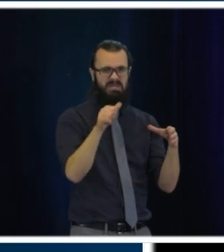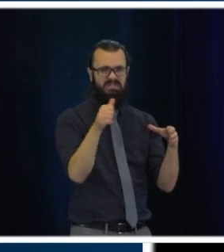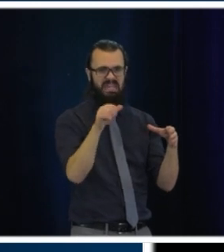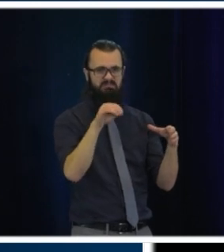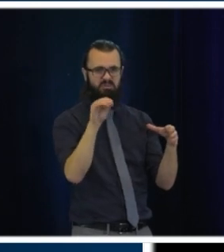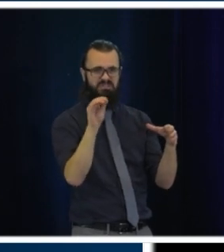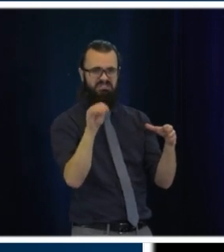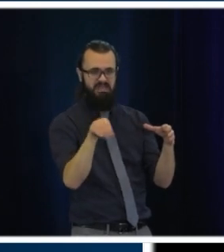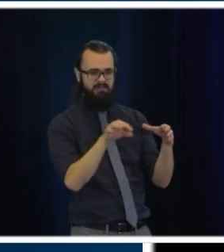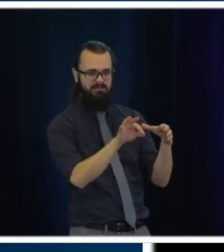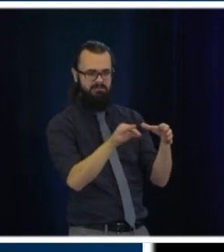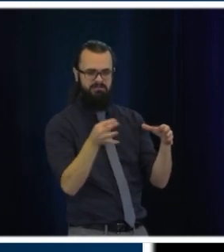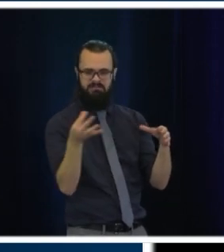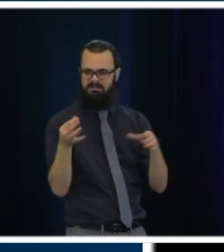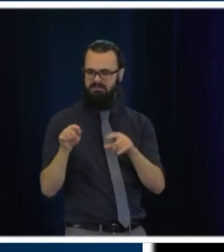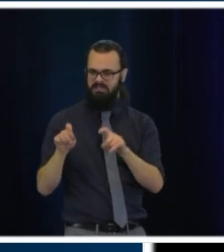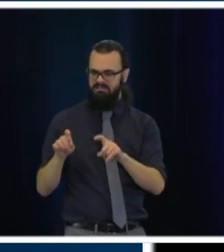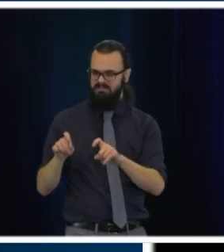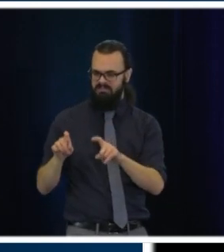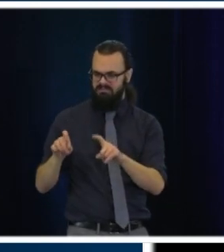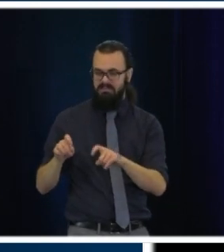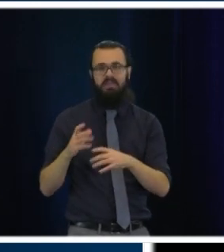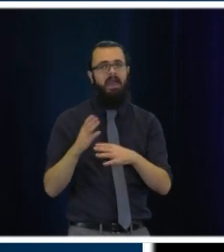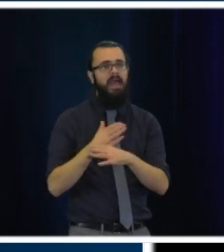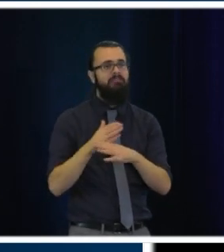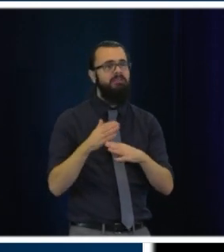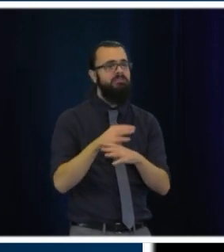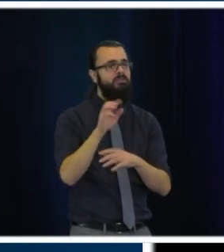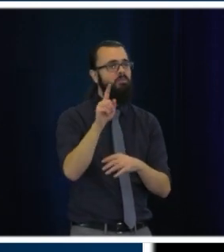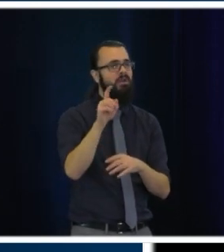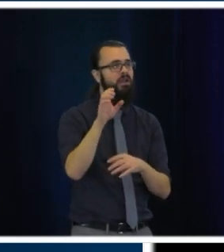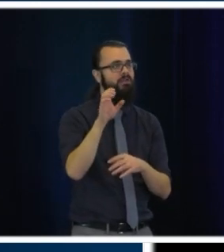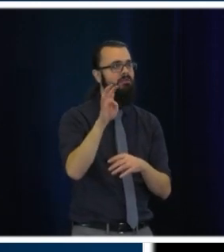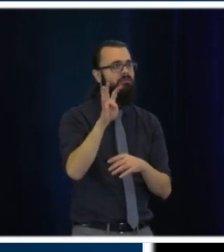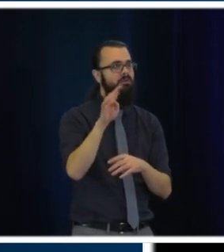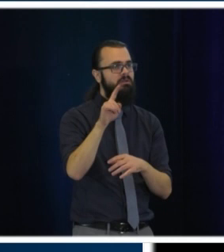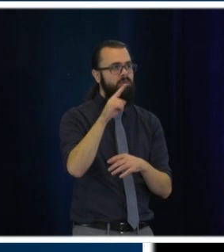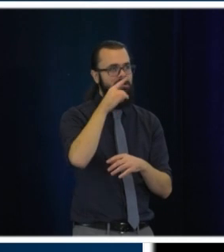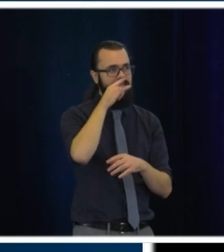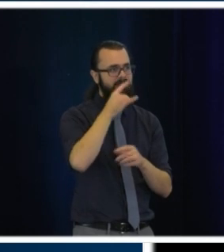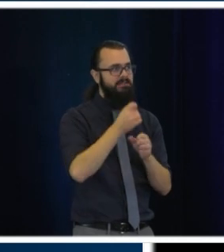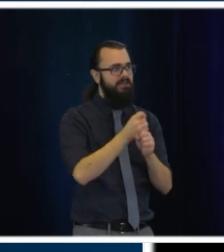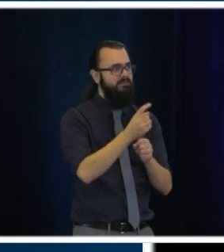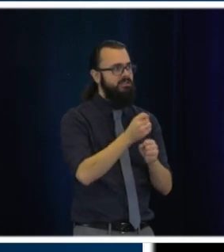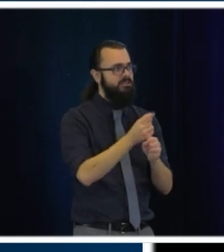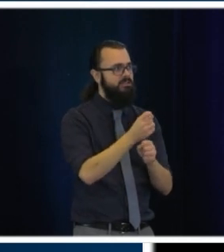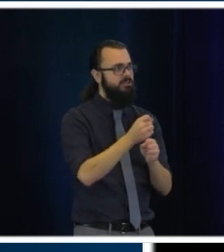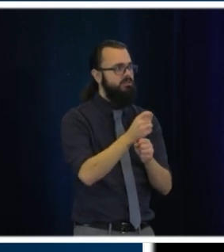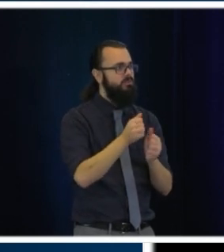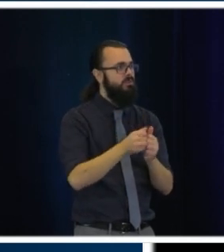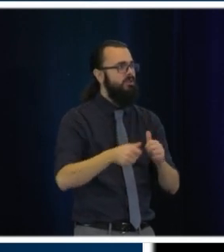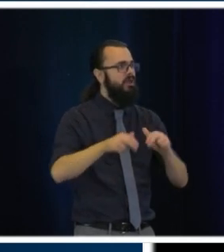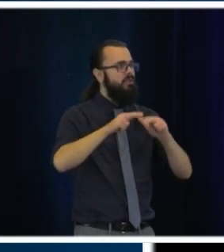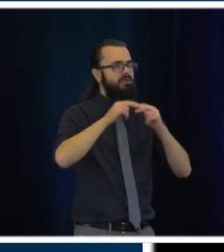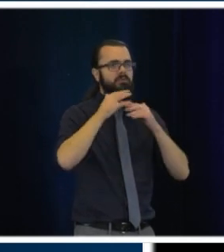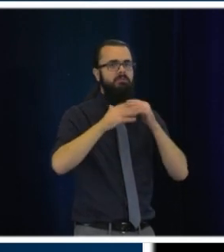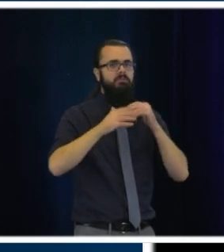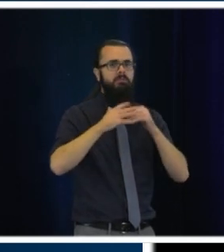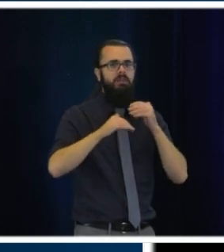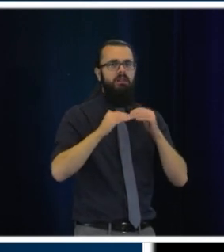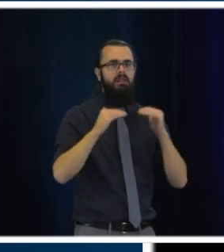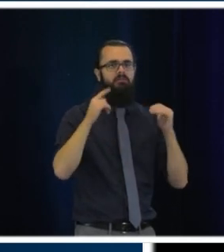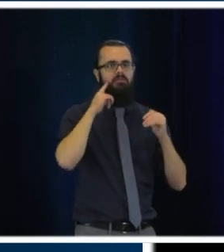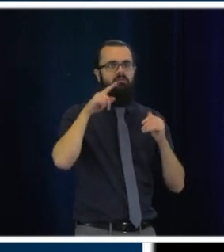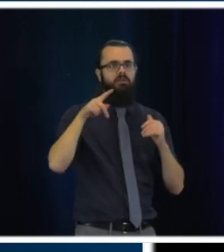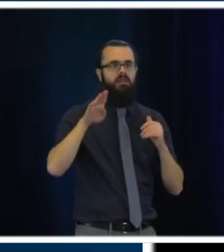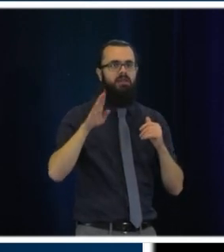of 141 kids each year that have an elevated lead level. Now, none of you probably knew that. But you probably